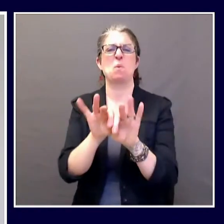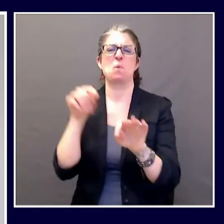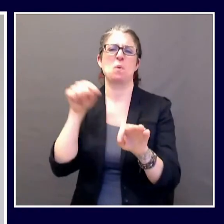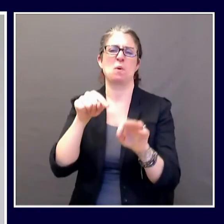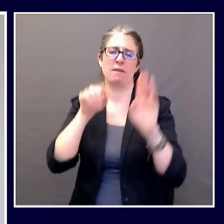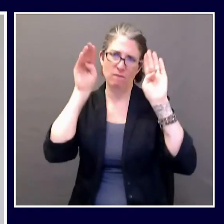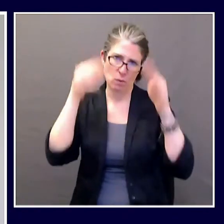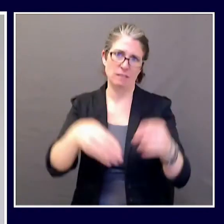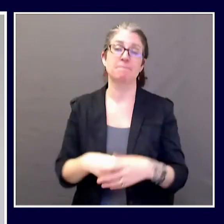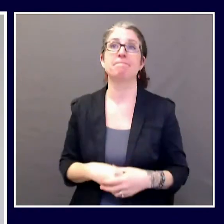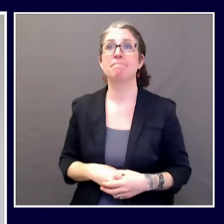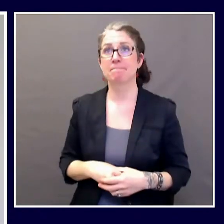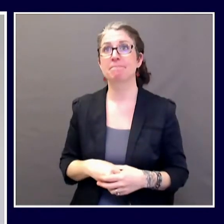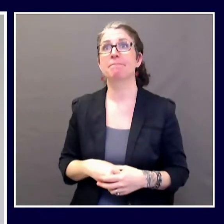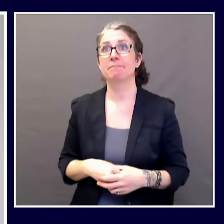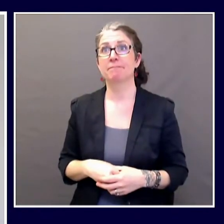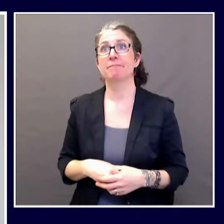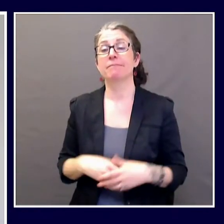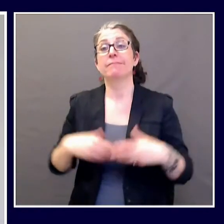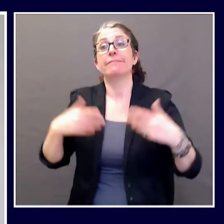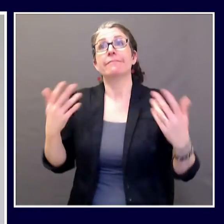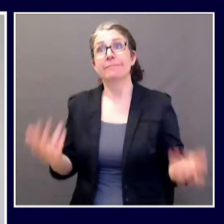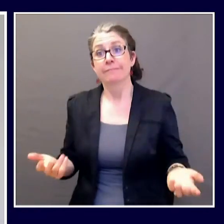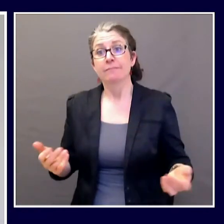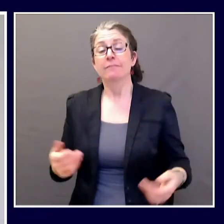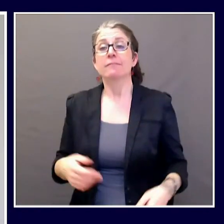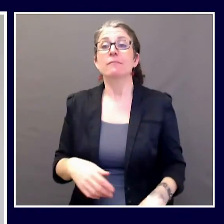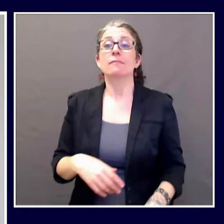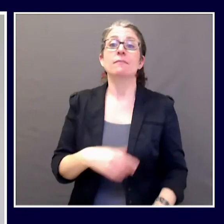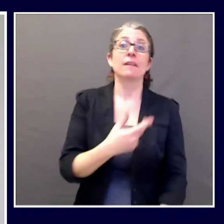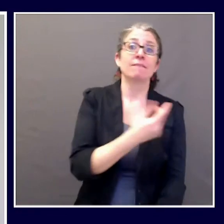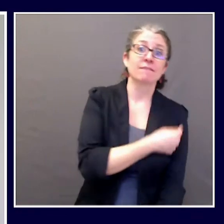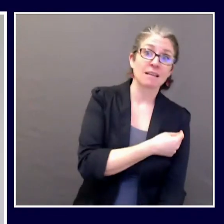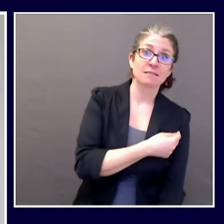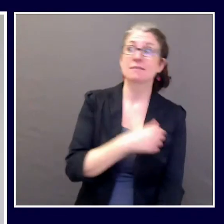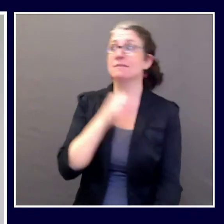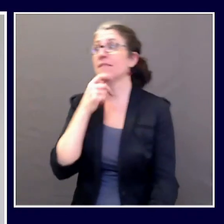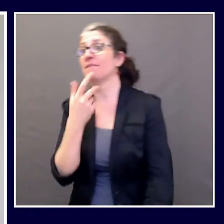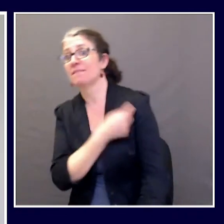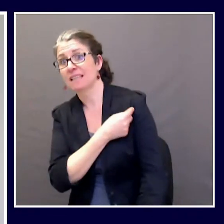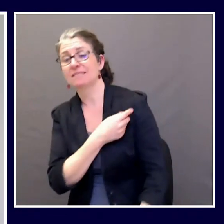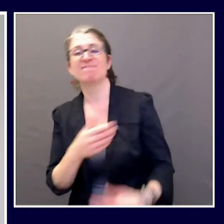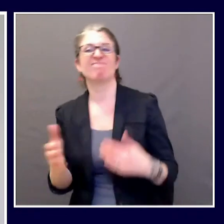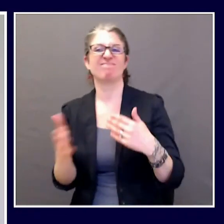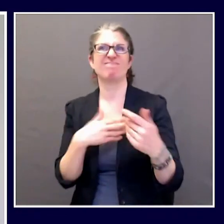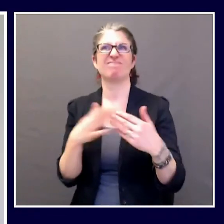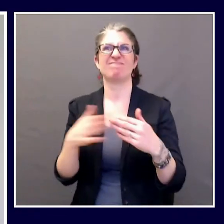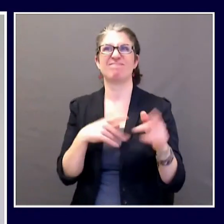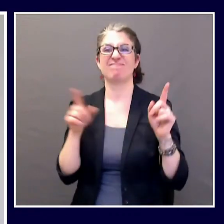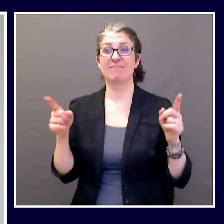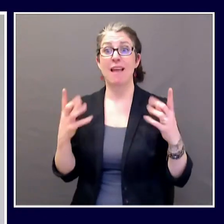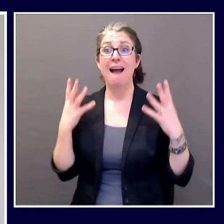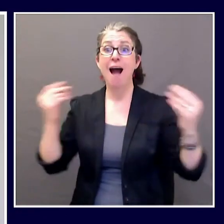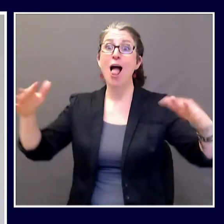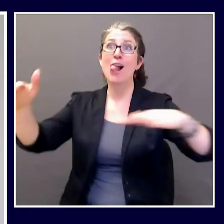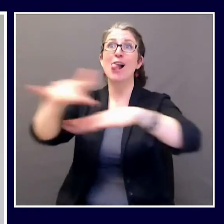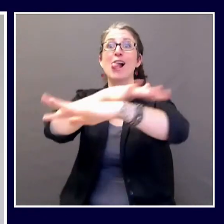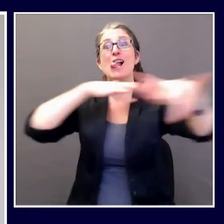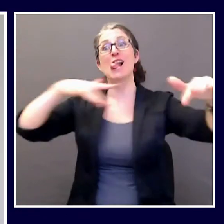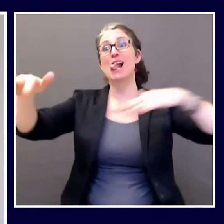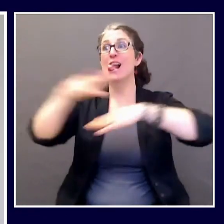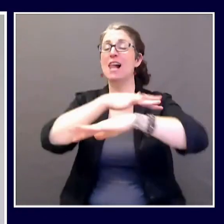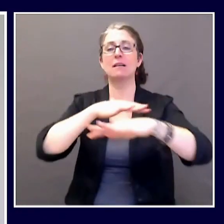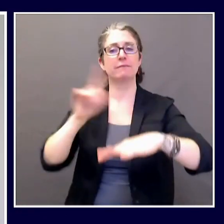do. In fact, it is the thing to do. Similarly, if you're gathering with folks who are not vaccinated, wearing a mask is still